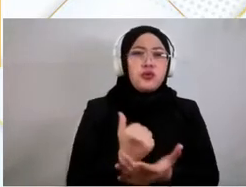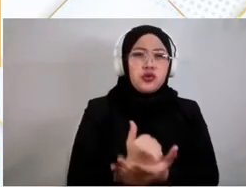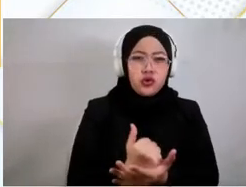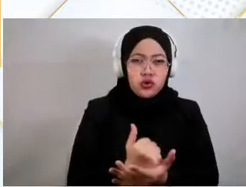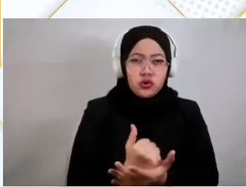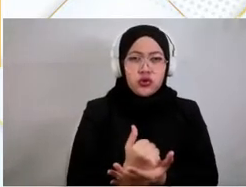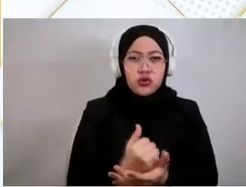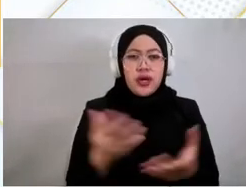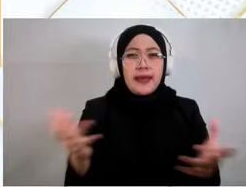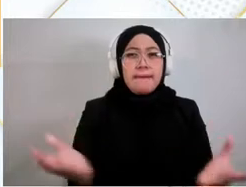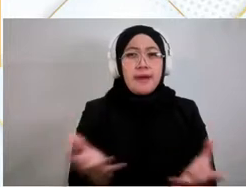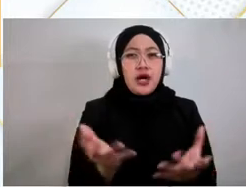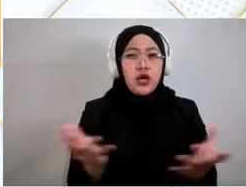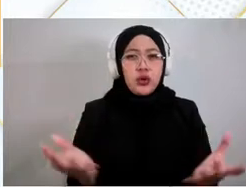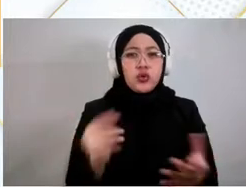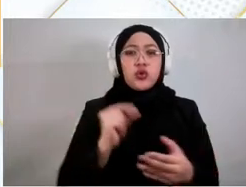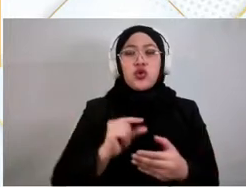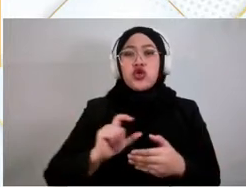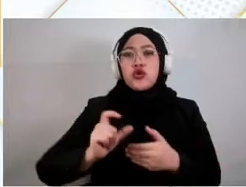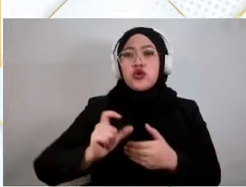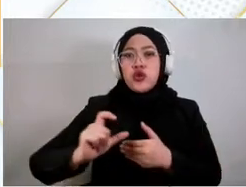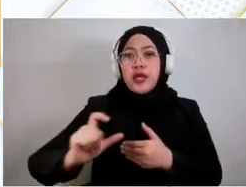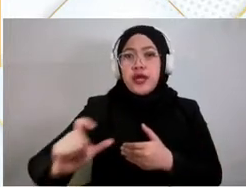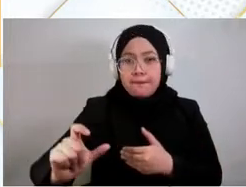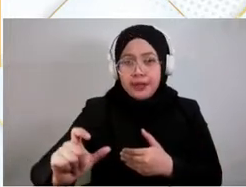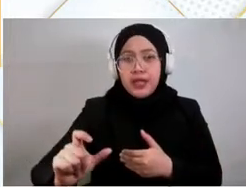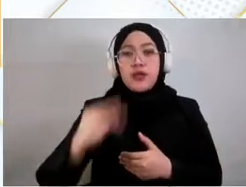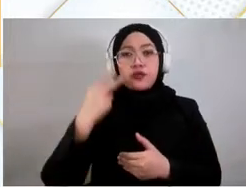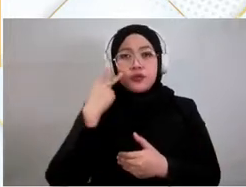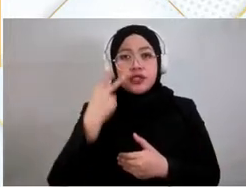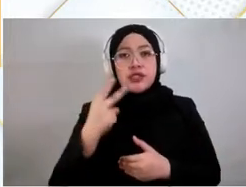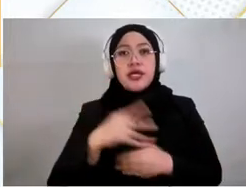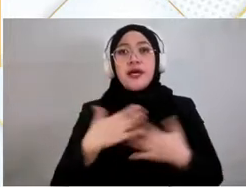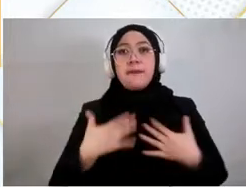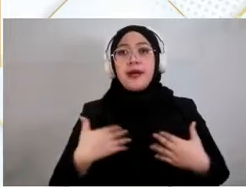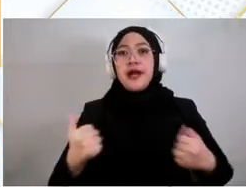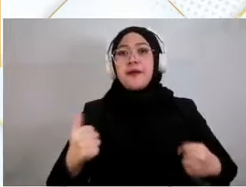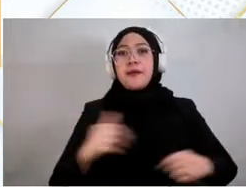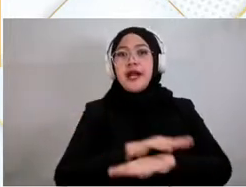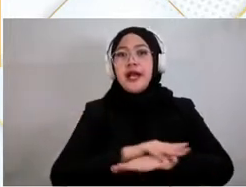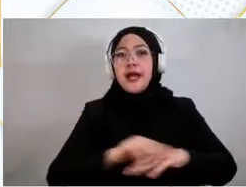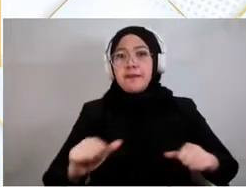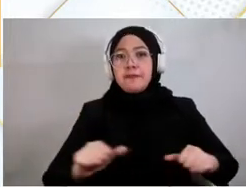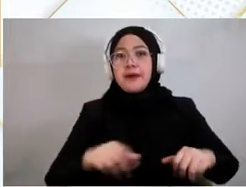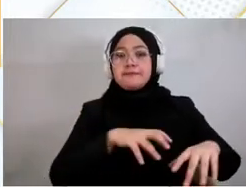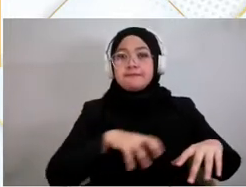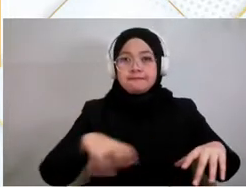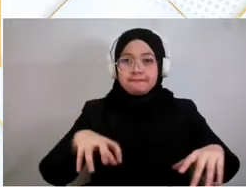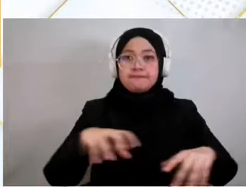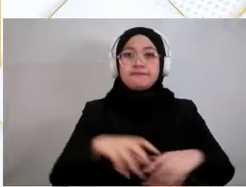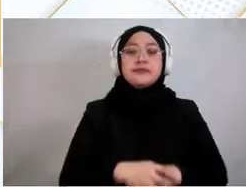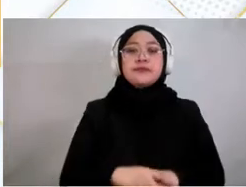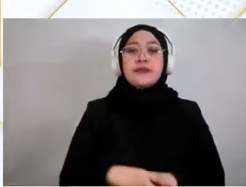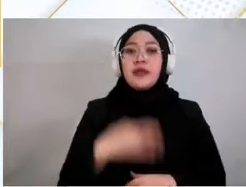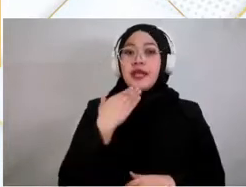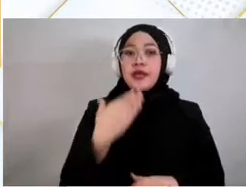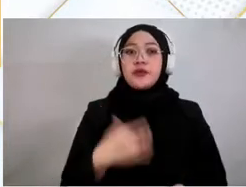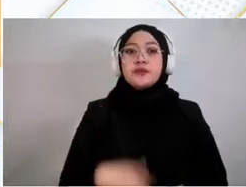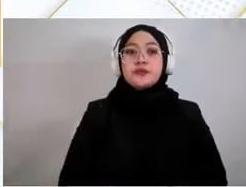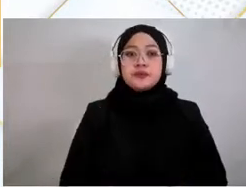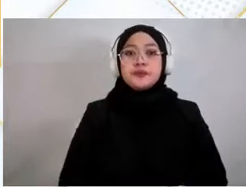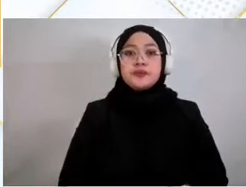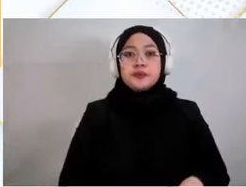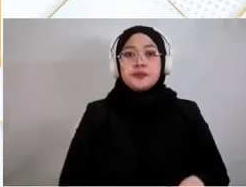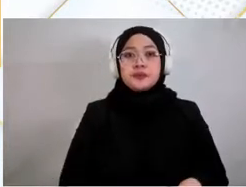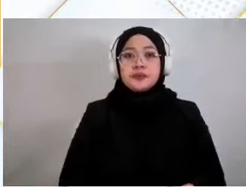more sustainable stability and peace in the region. I think that will be my response. Thank you, Timothy. Thank you, Prof. Banyu.